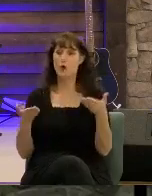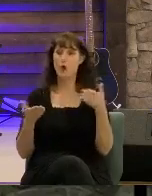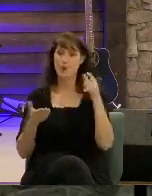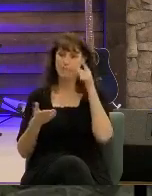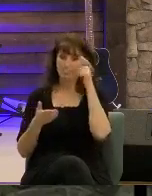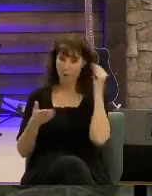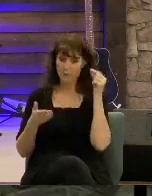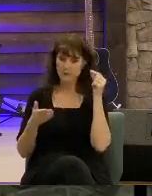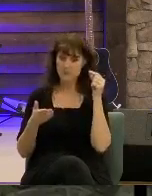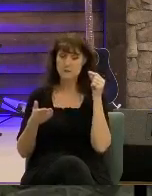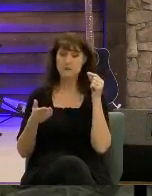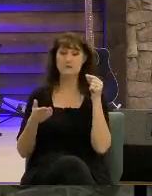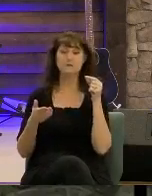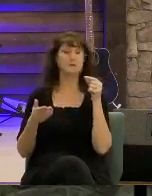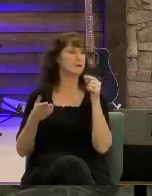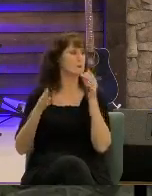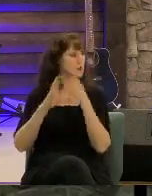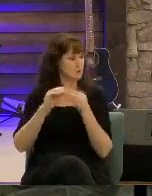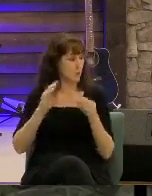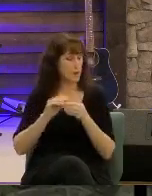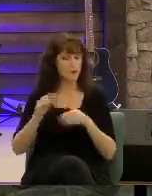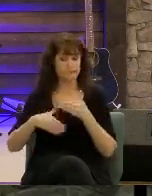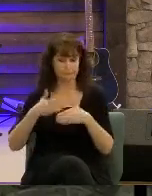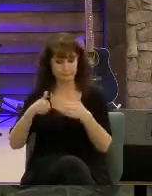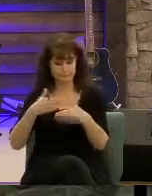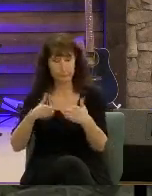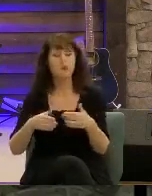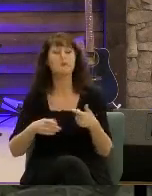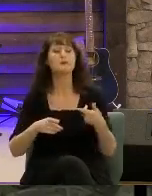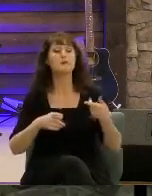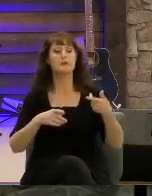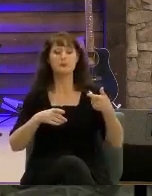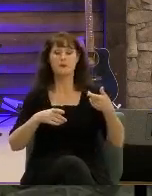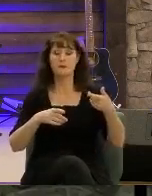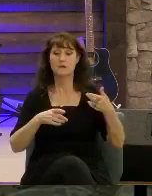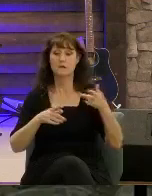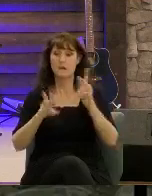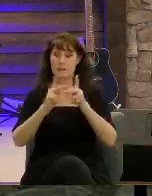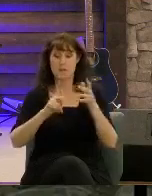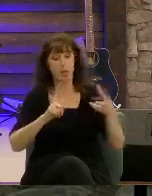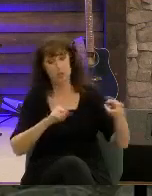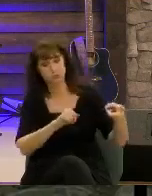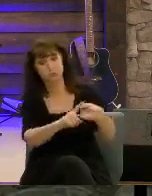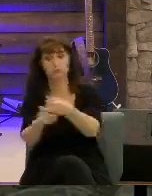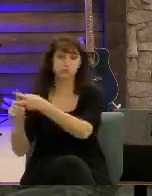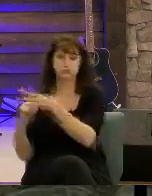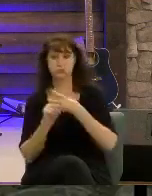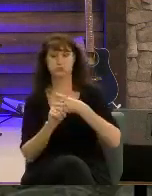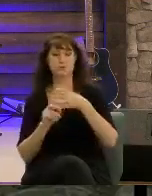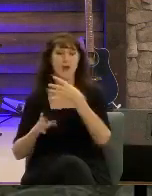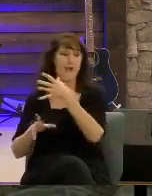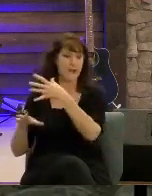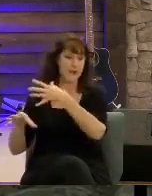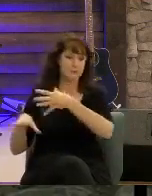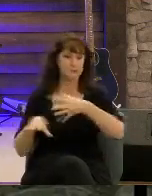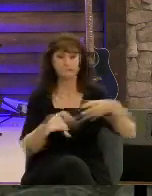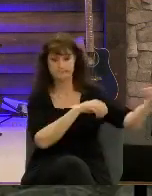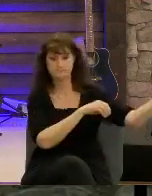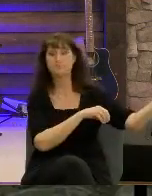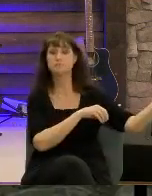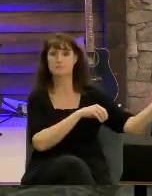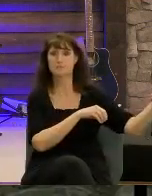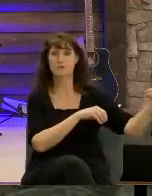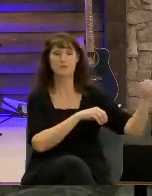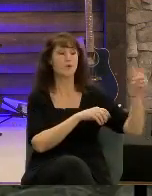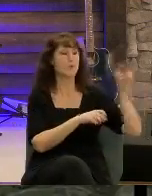down them and over, right? And pulls them out, right? Tough thing. Right? They wander around, they go in, but he takes